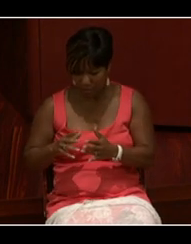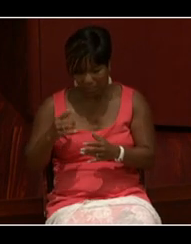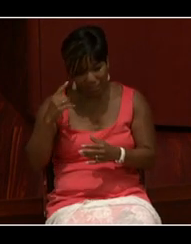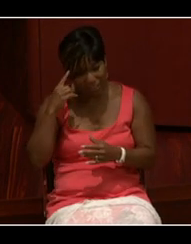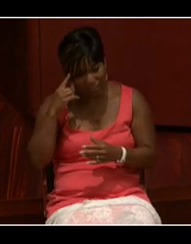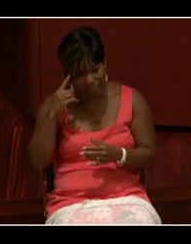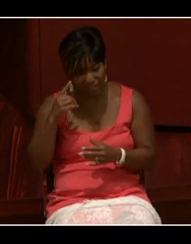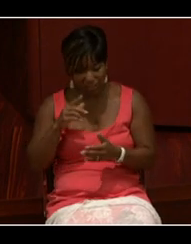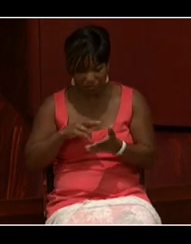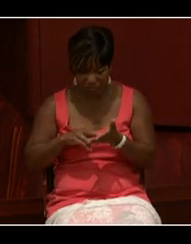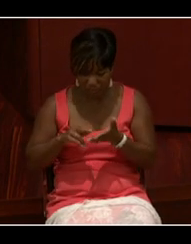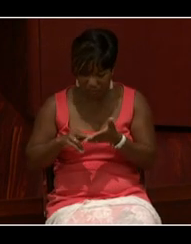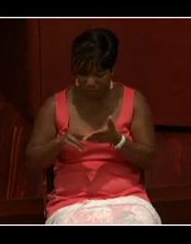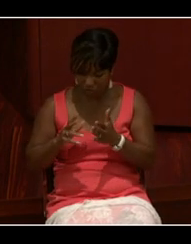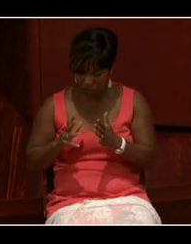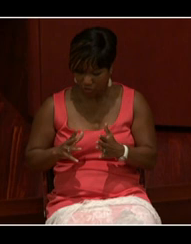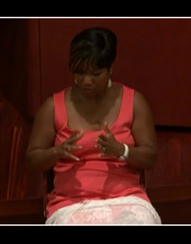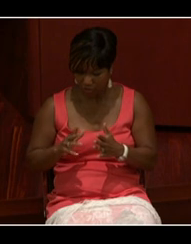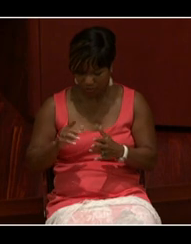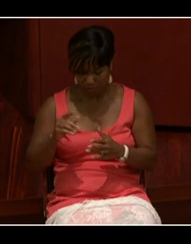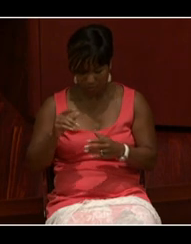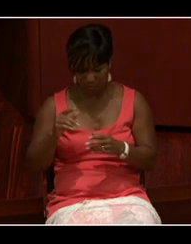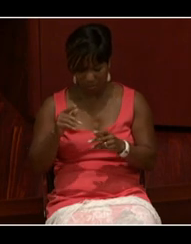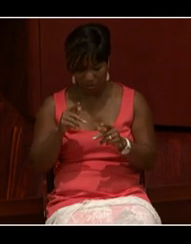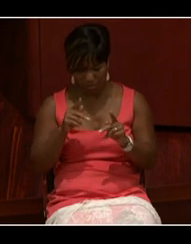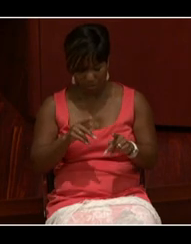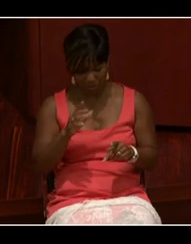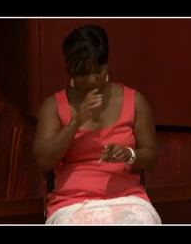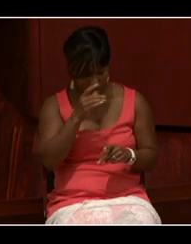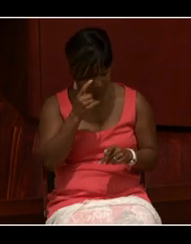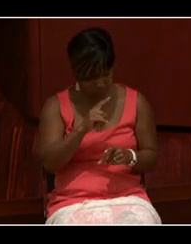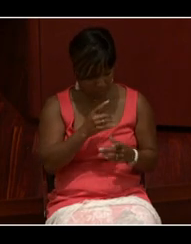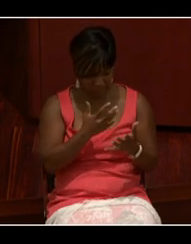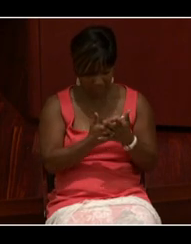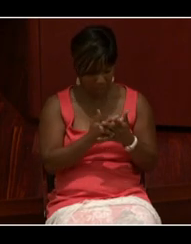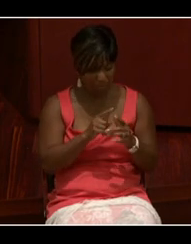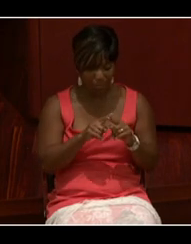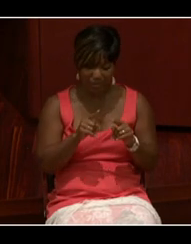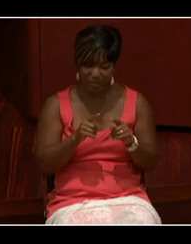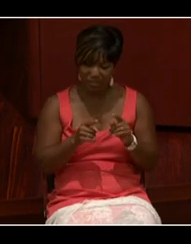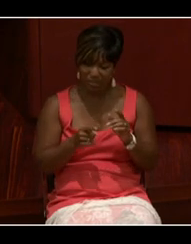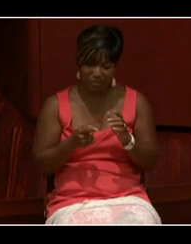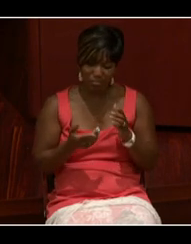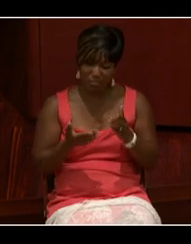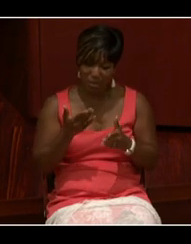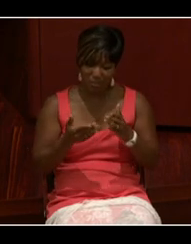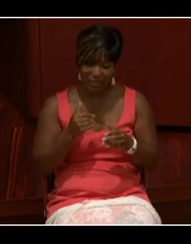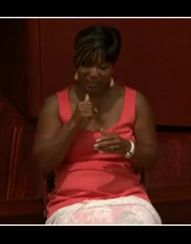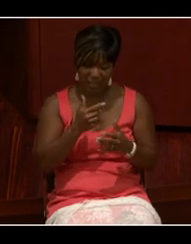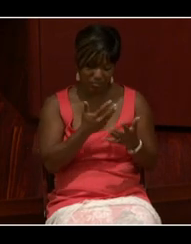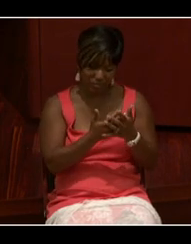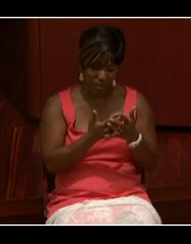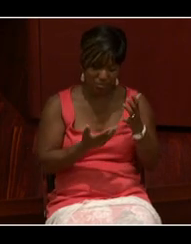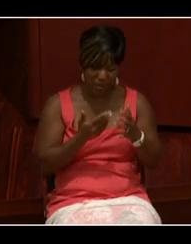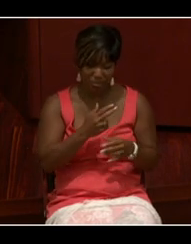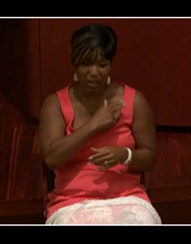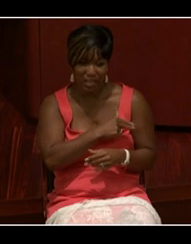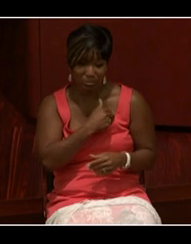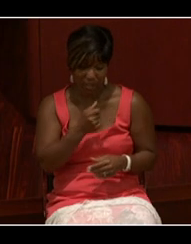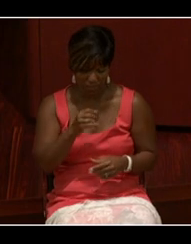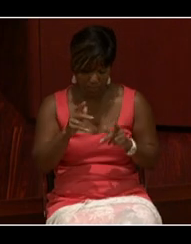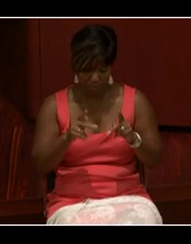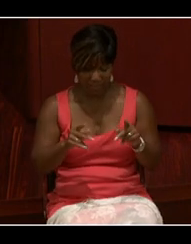research individual actually was at the federal penitentiary. So just because someone is listed as an